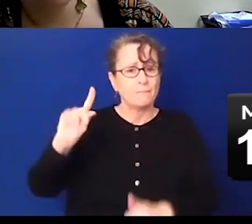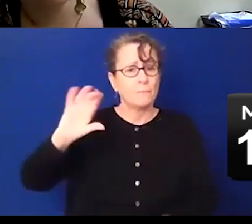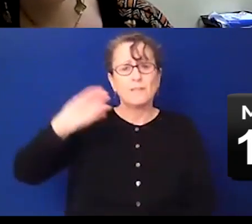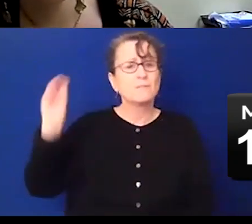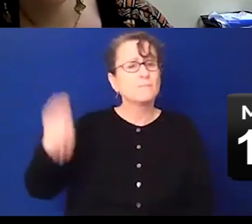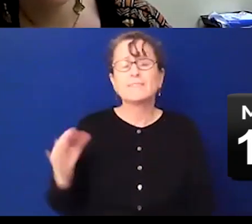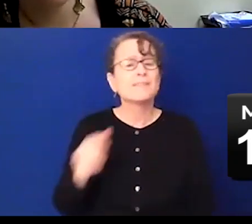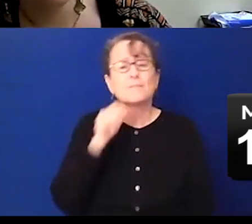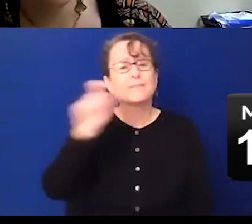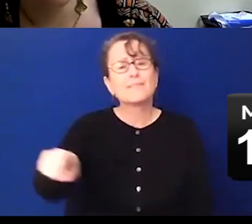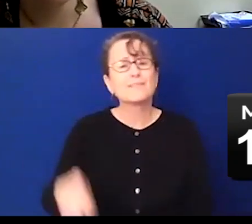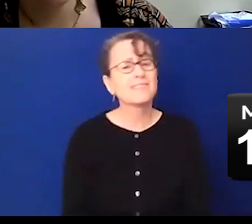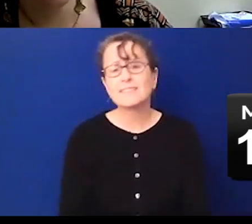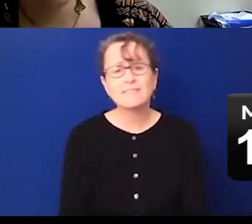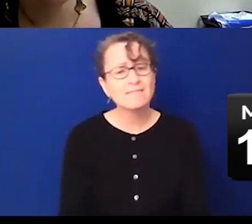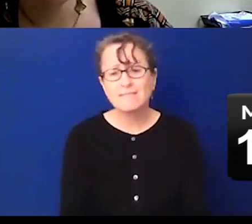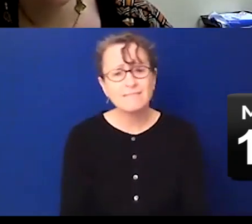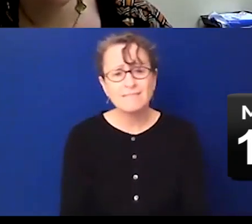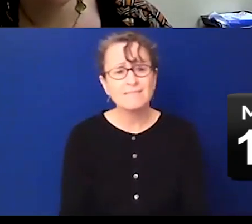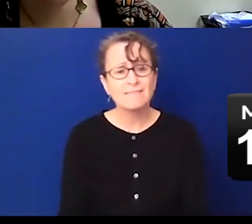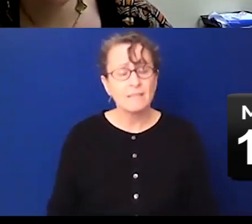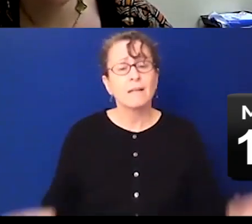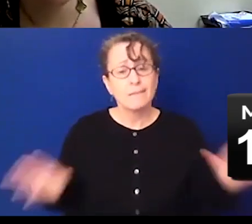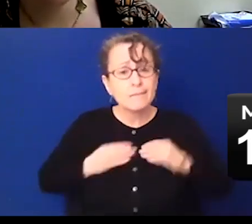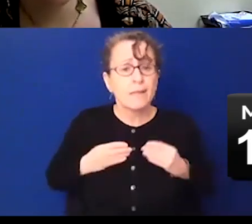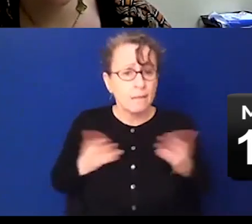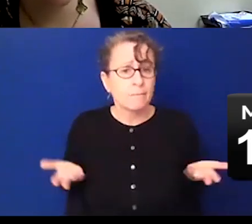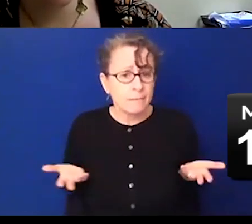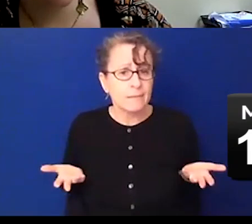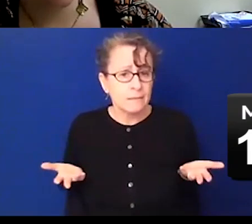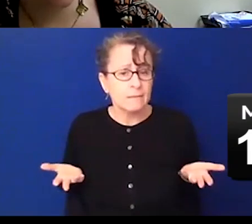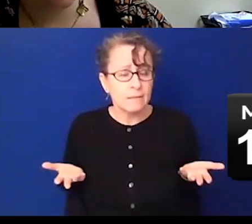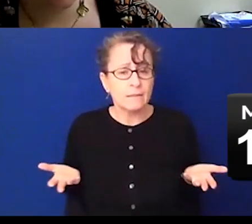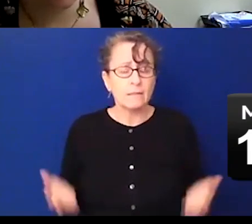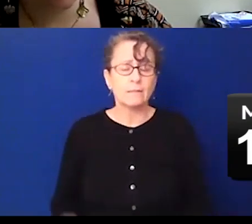okay, you know, and this board